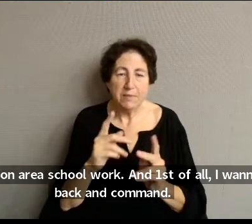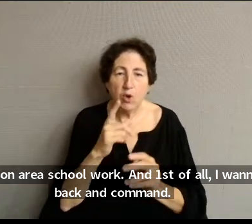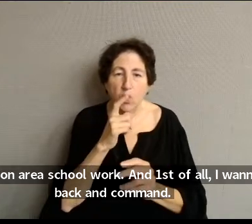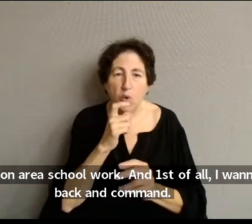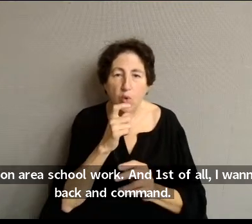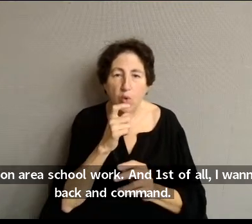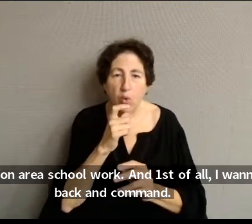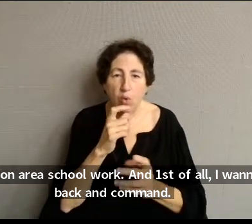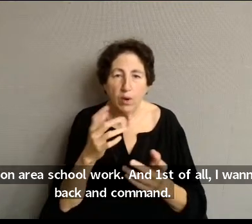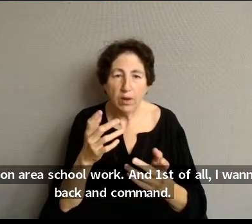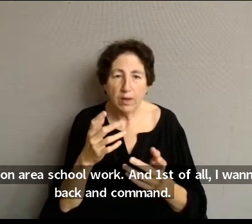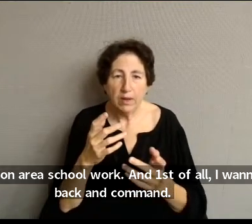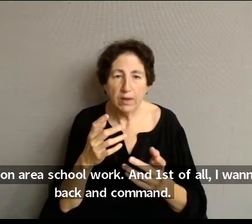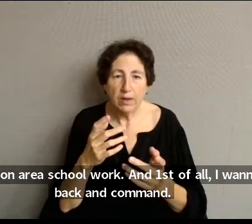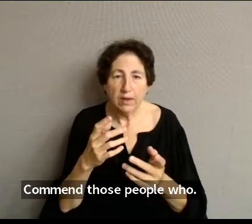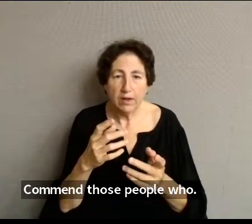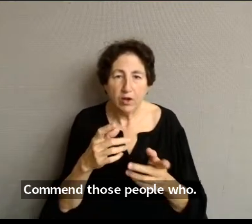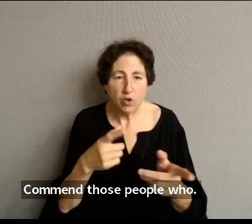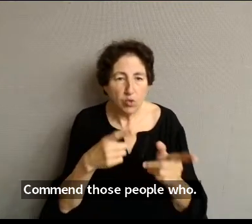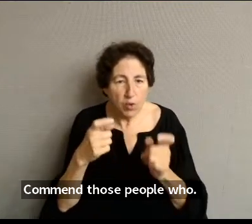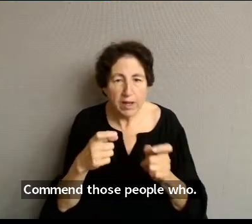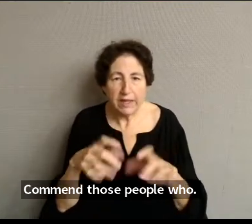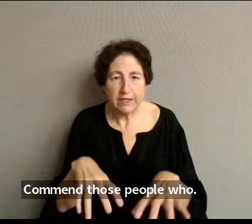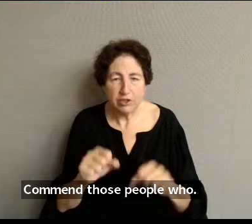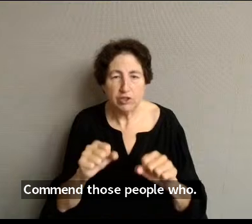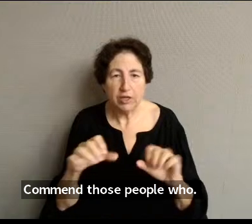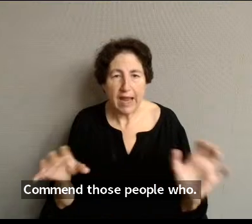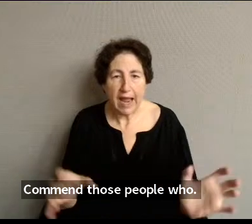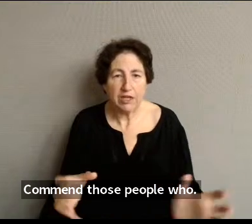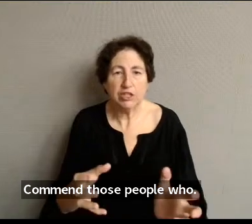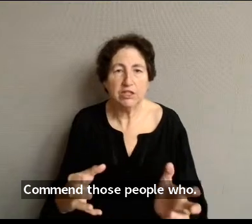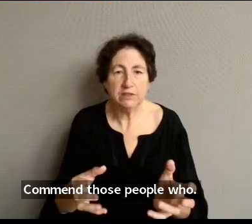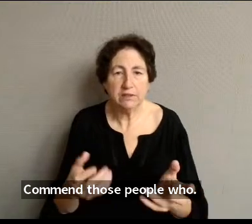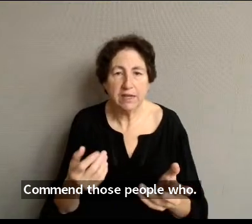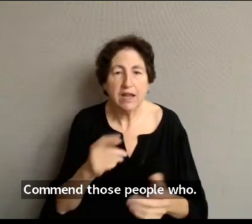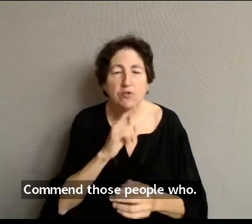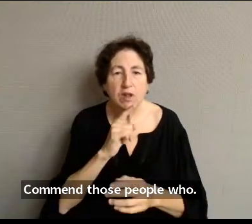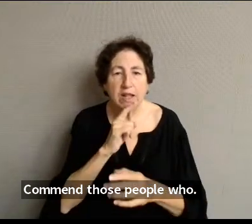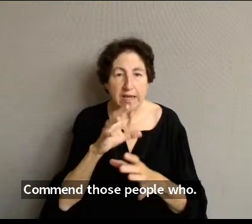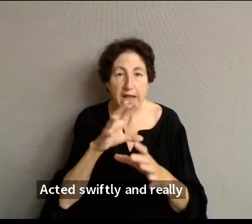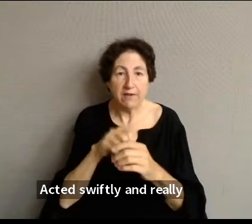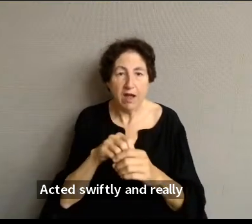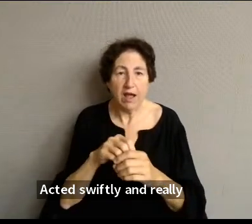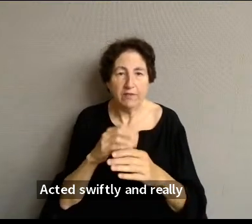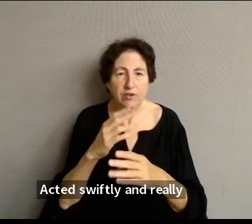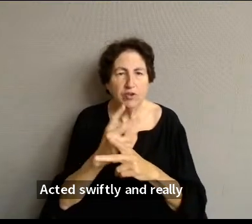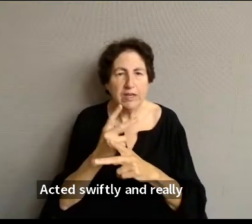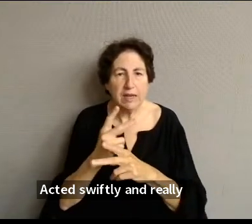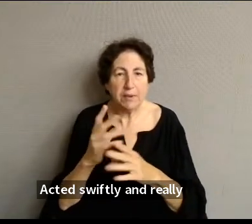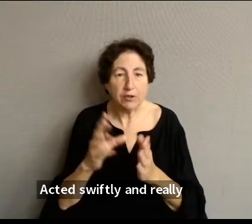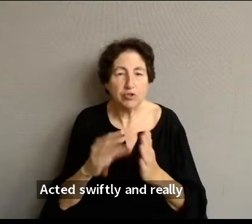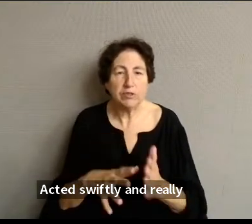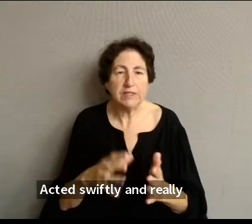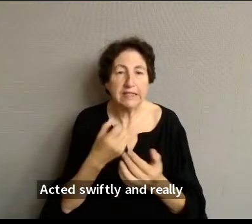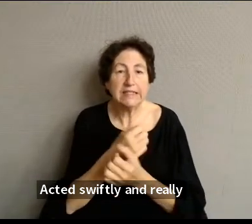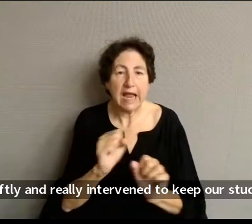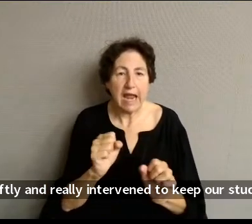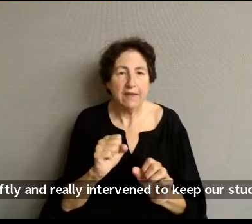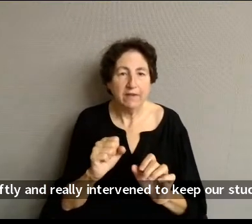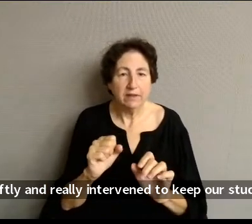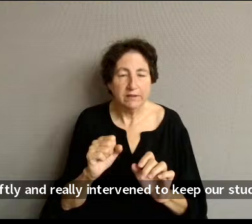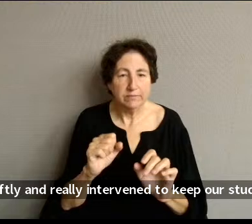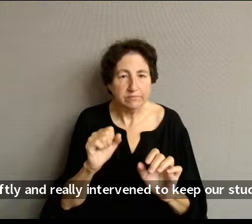who acted swiftly and really intervened to keep our students safe in what could have